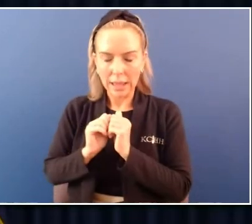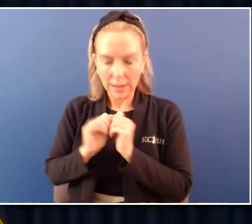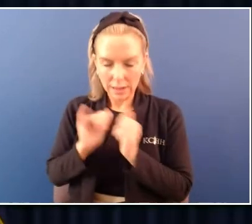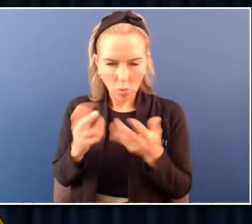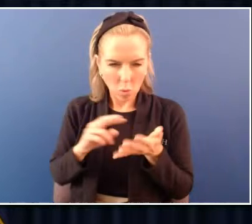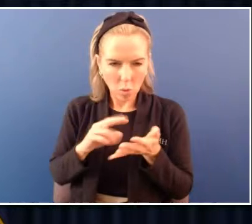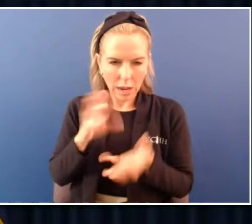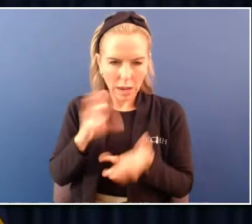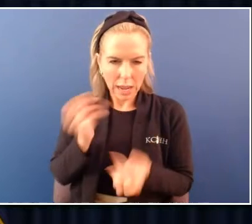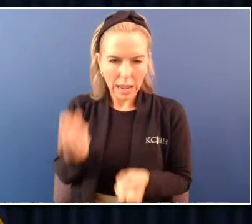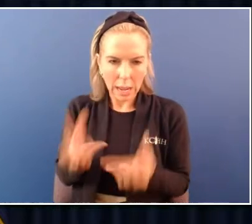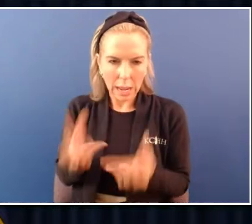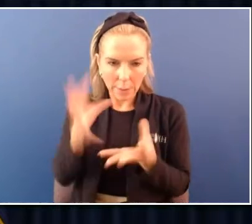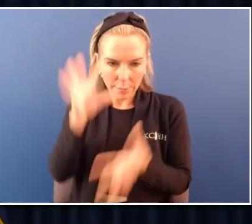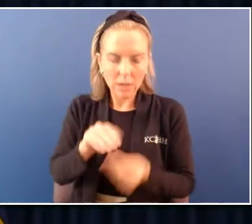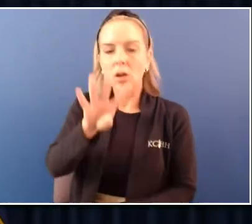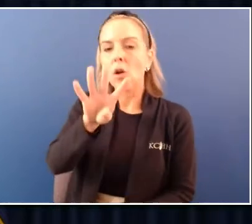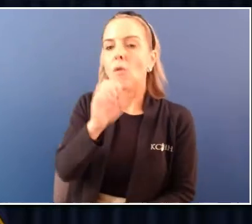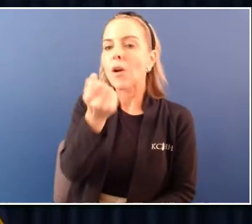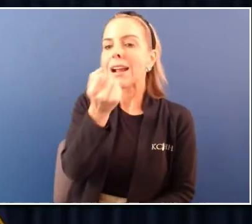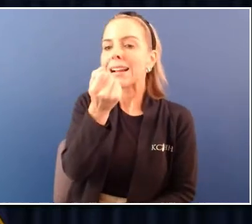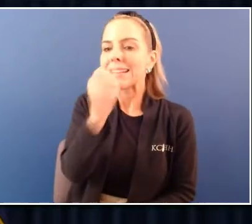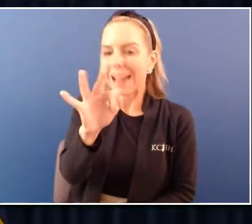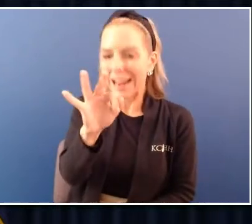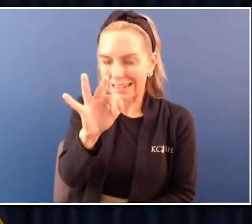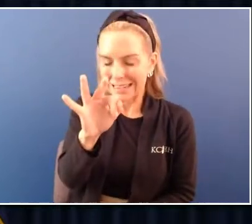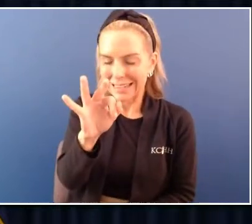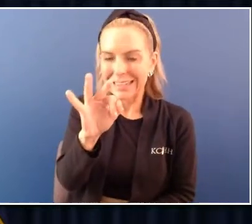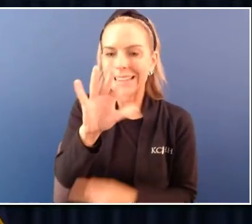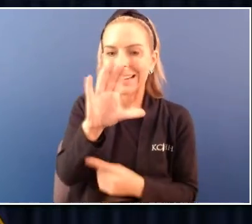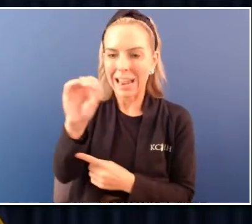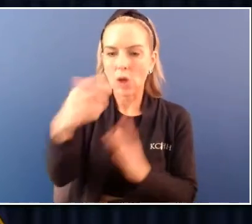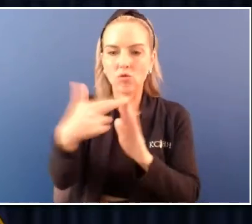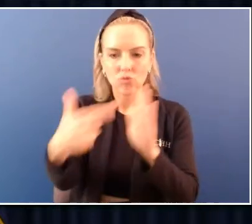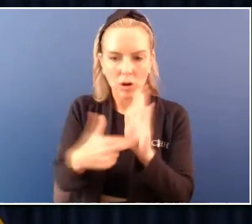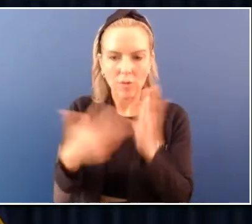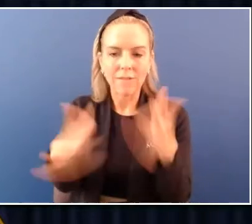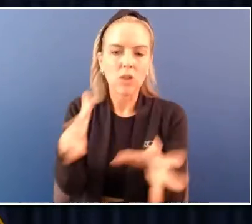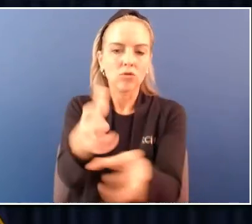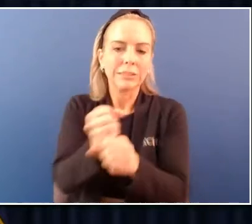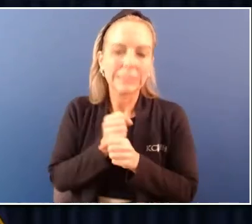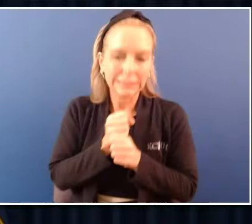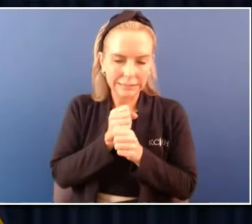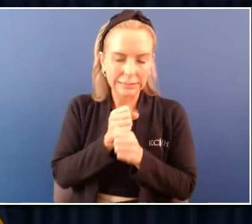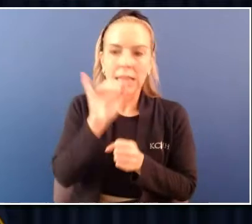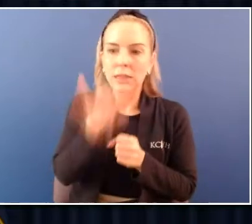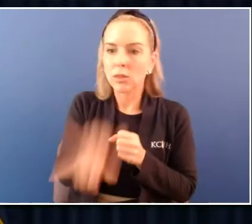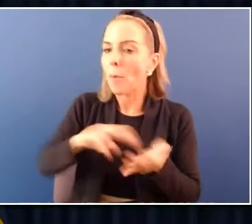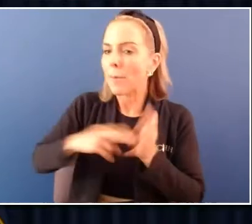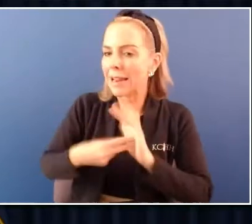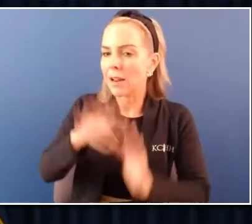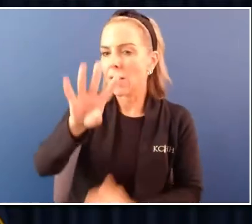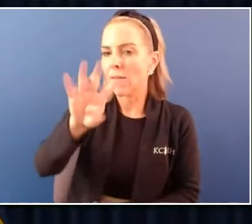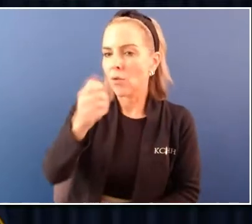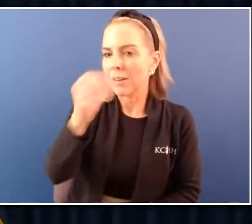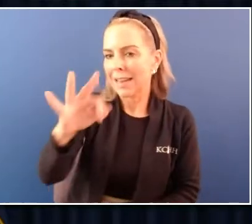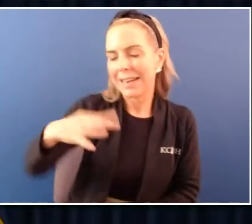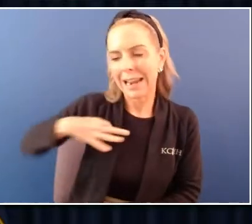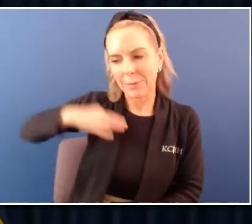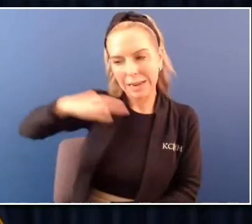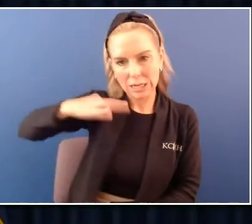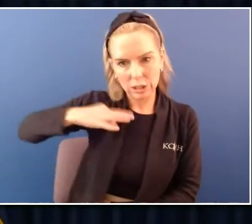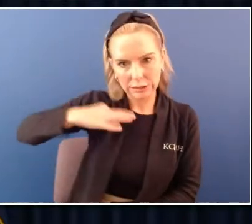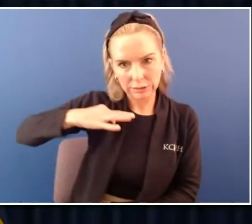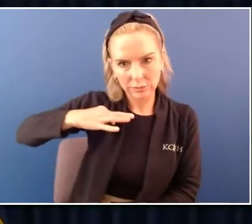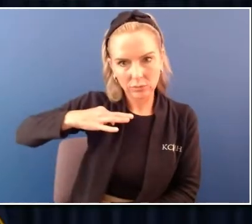419 designated county registrations have been received. Those are 419 applications.